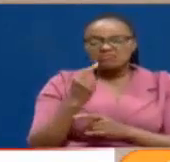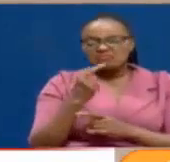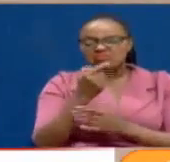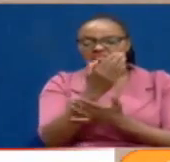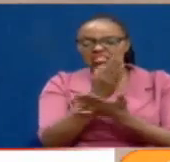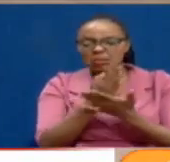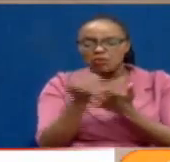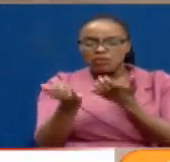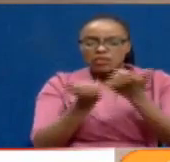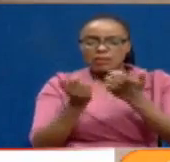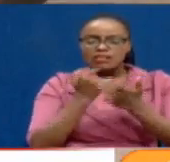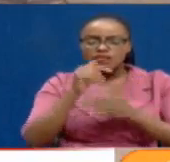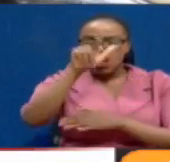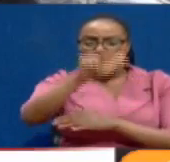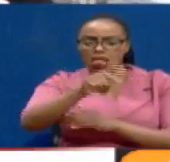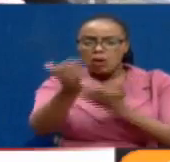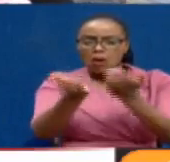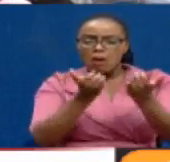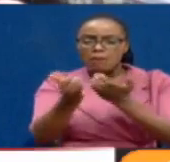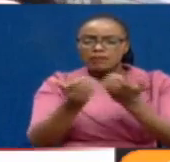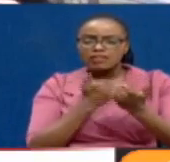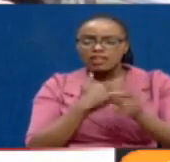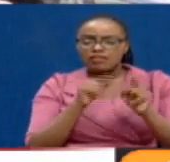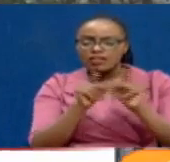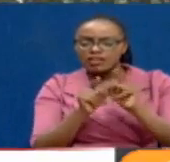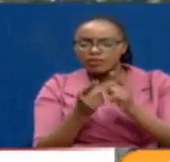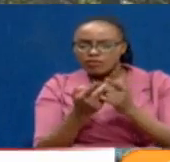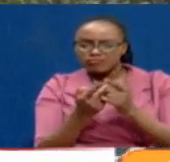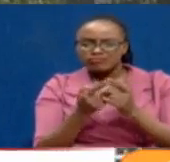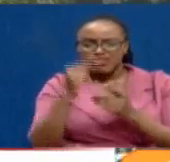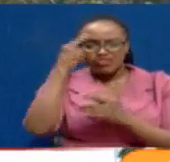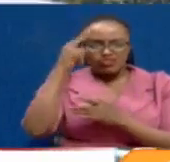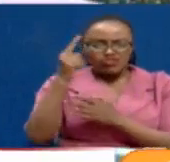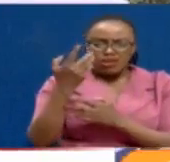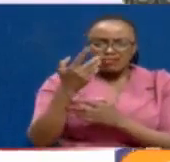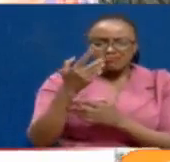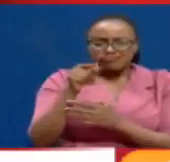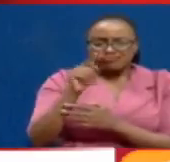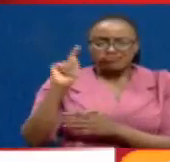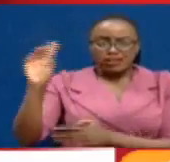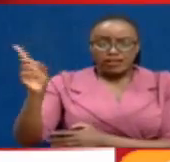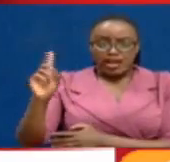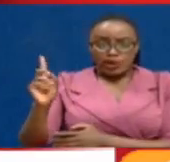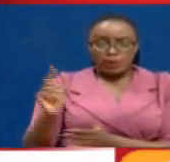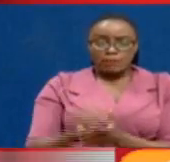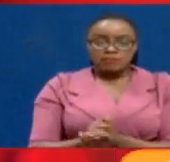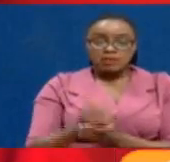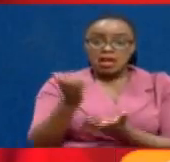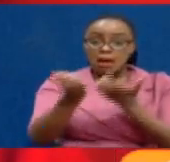of the operators noted low business volumes and characteristic of a normal week in Nairobi.